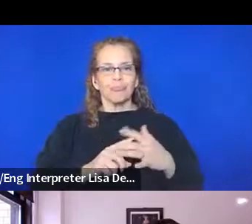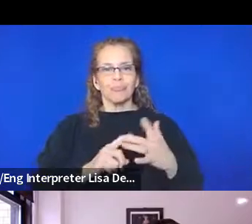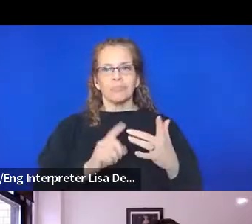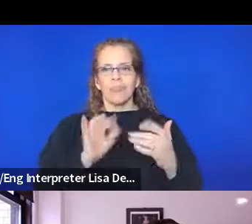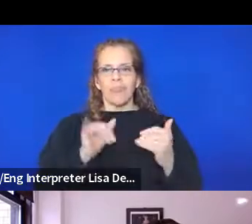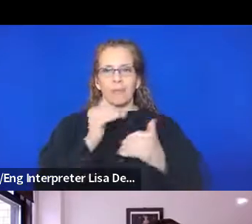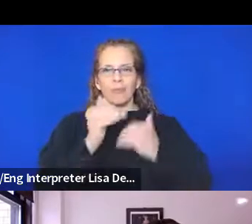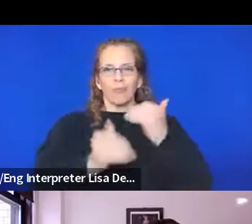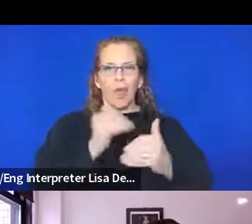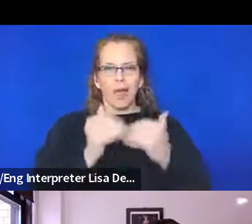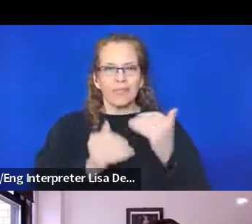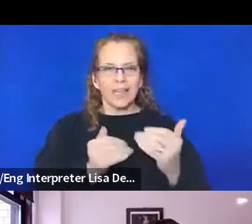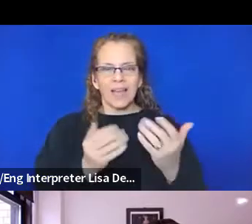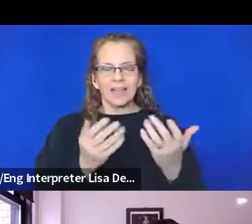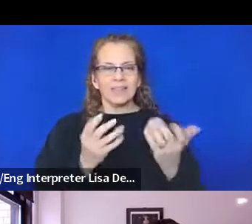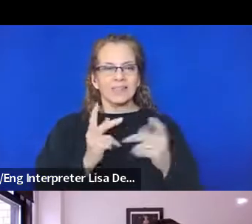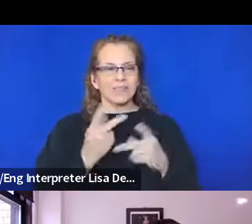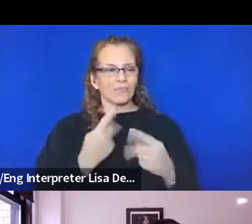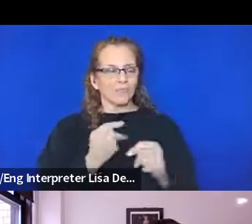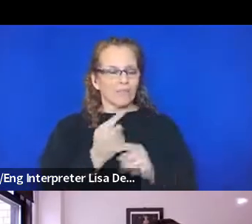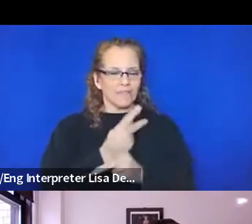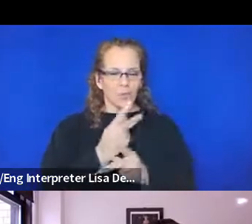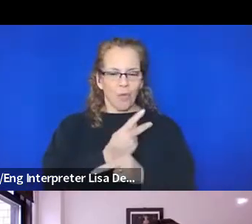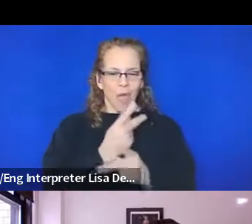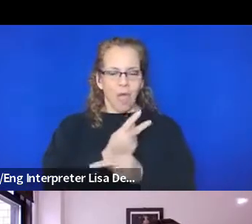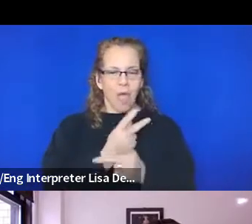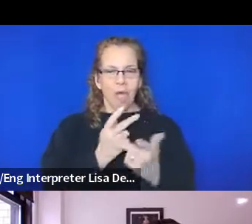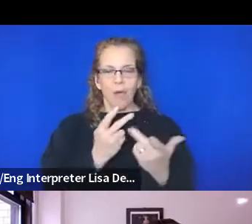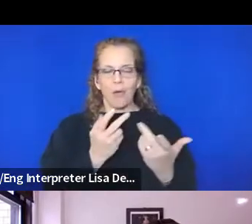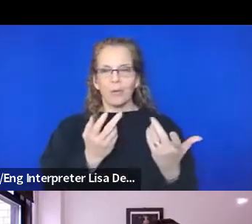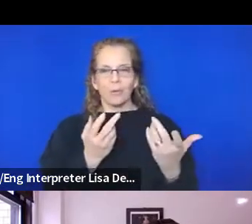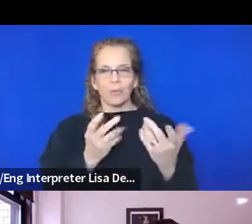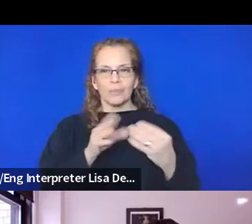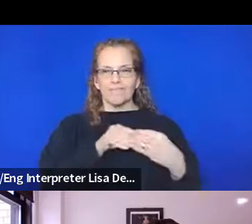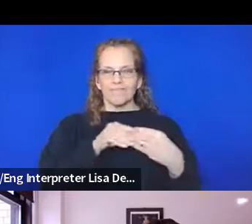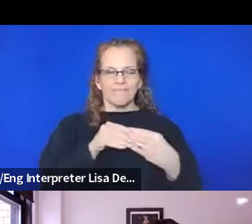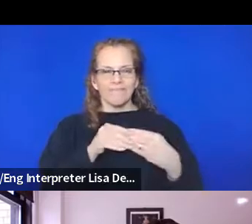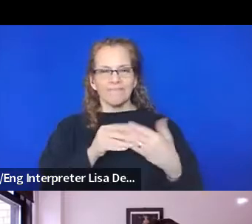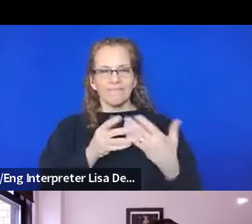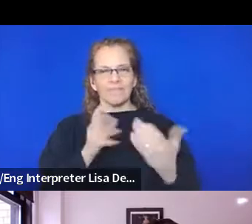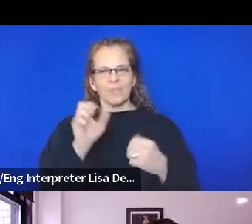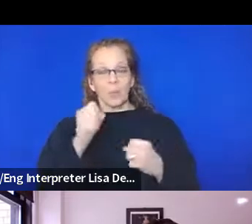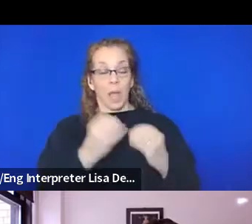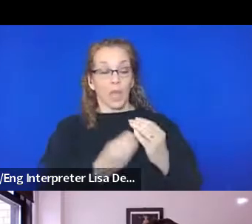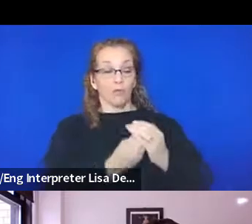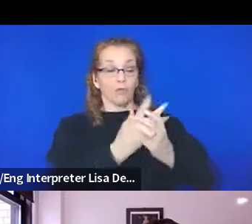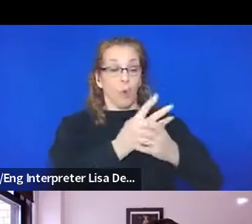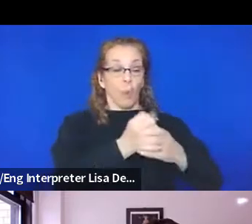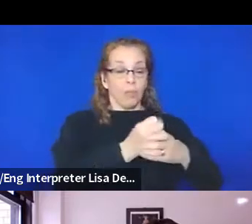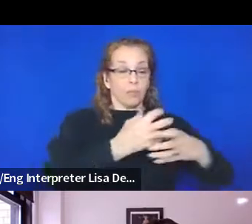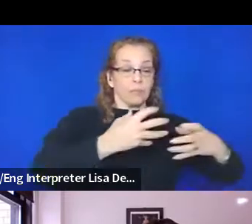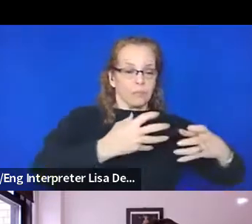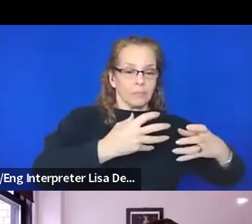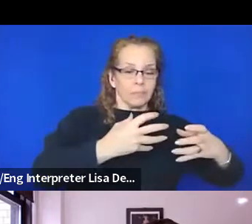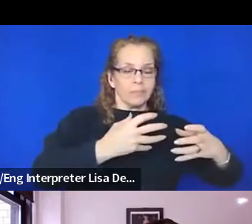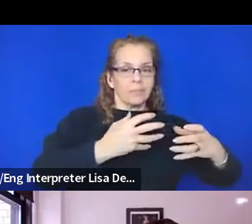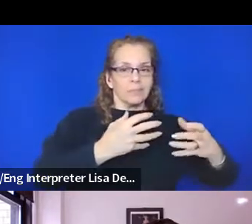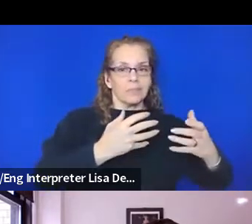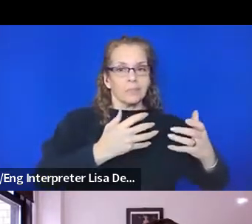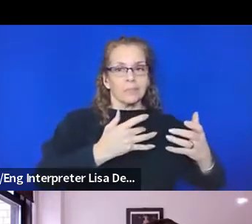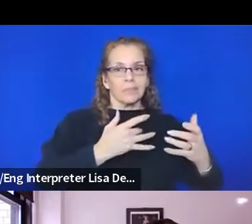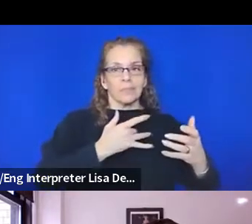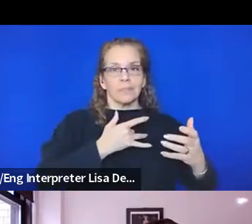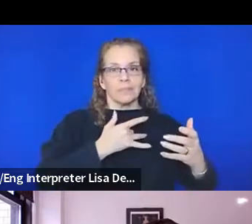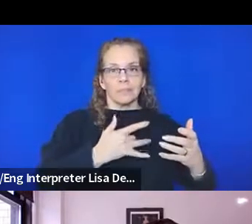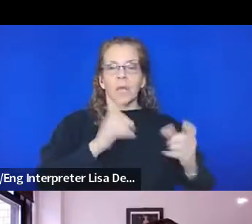processed somehow, and like trying to figure out how to find room for that. So that's a little bit like, yeah, growth usually ultimately must